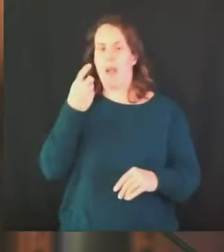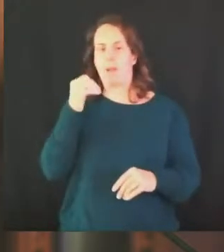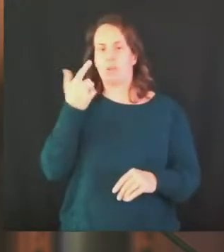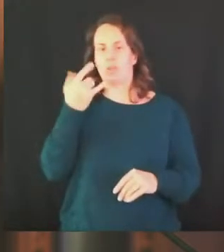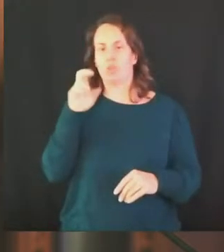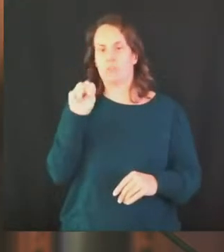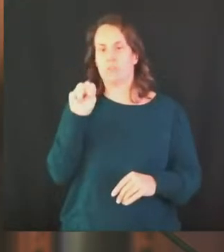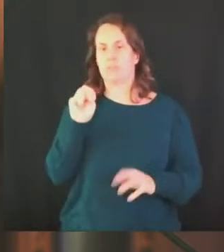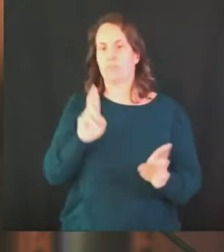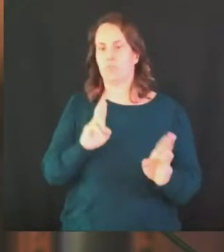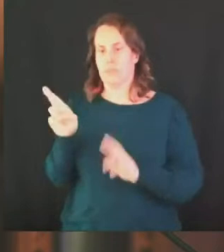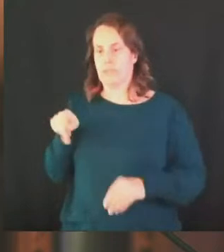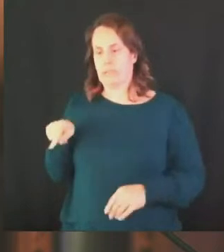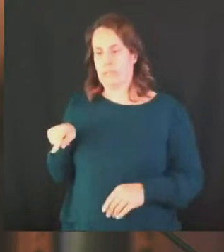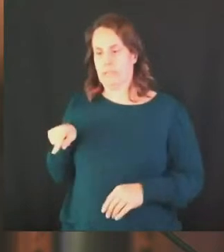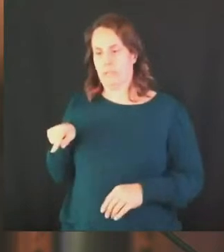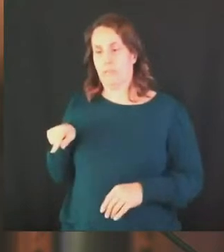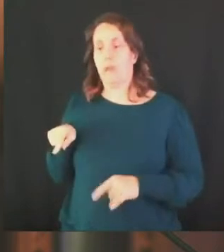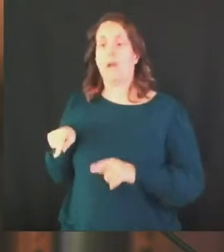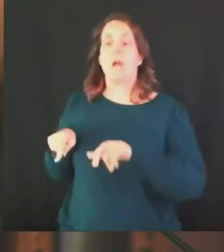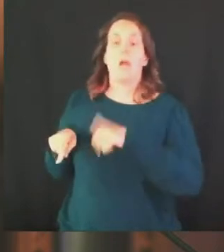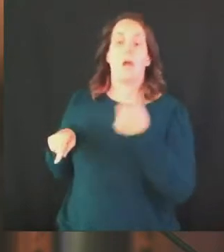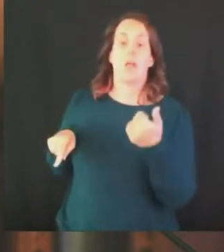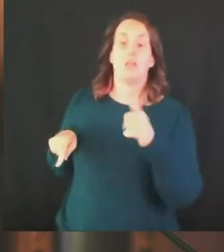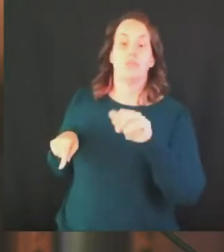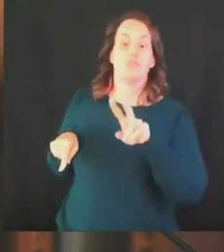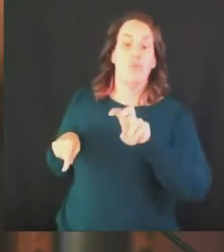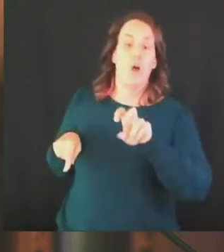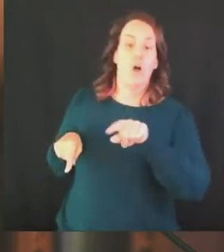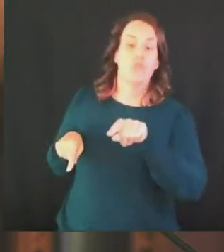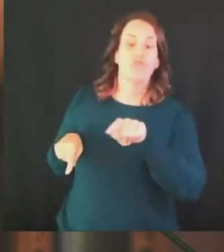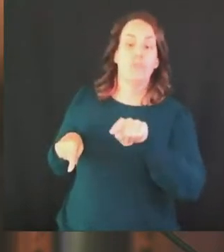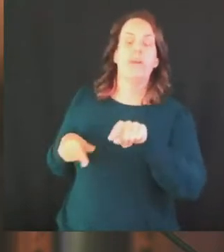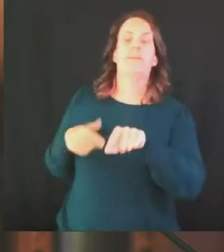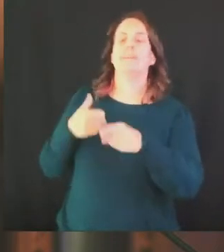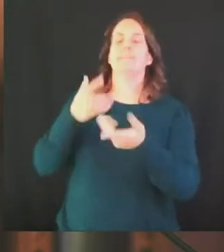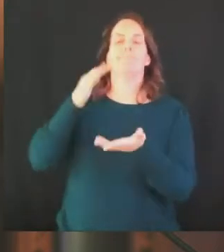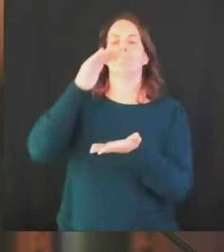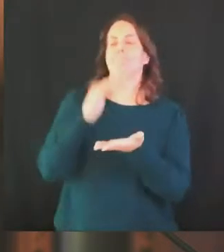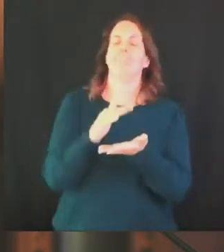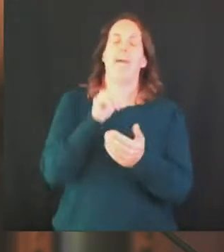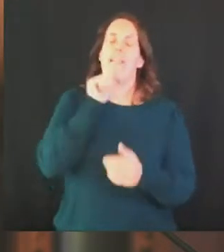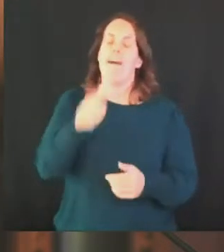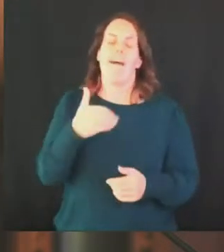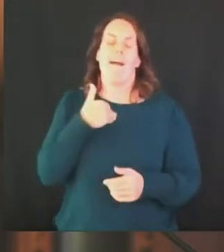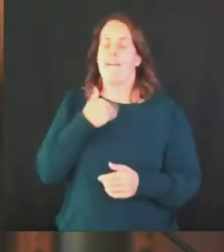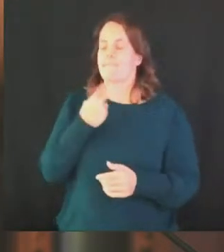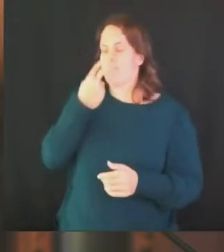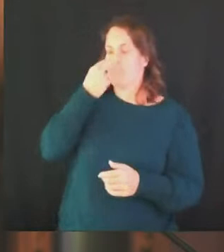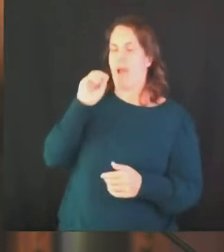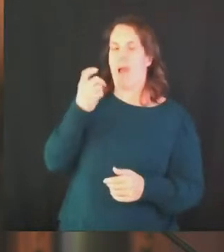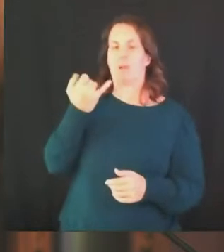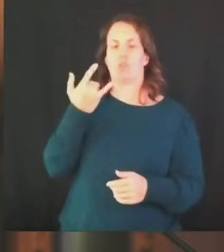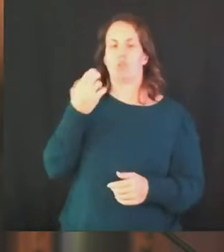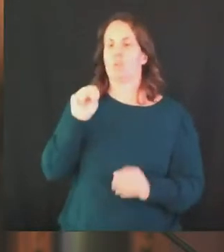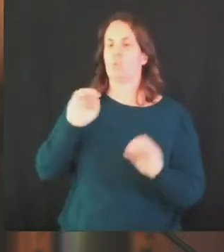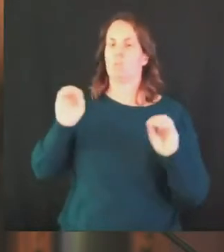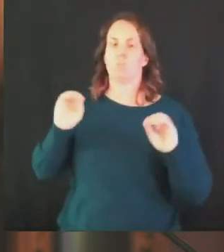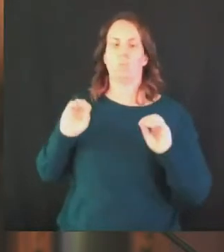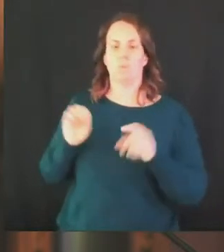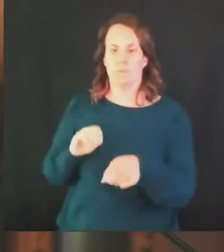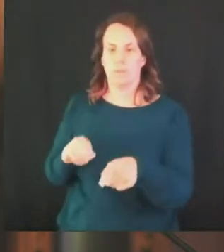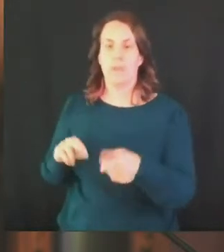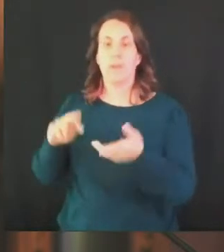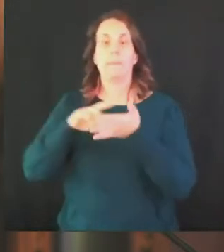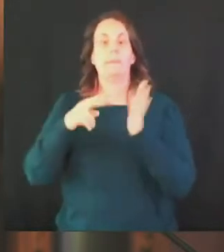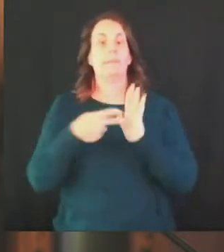our hospital system so that they can focus on and really concentrate on their COVID and non-COVID patients who do